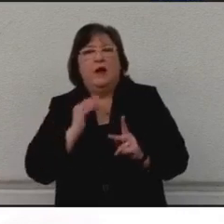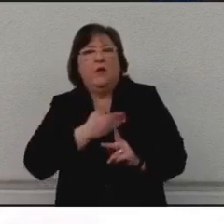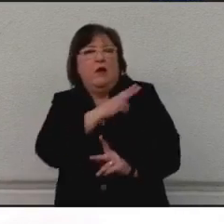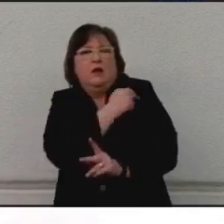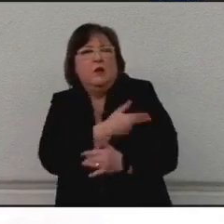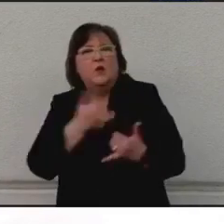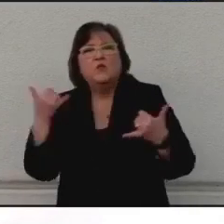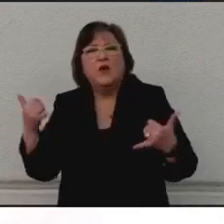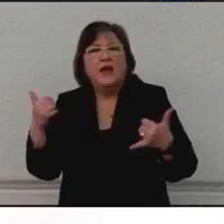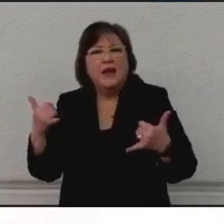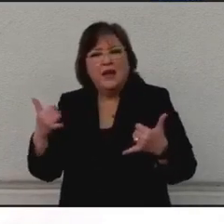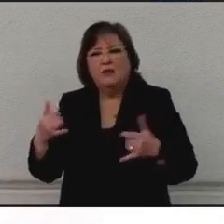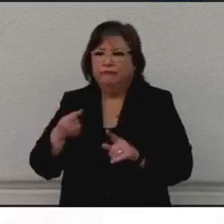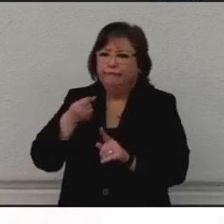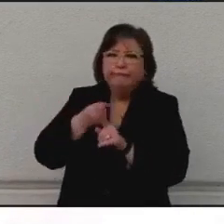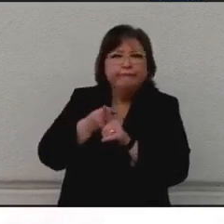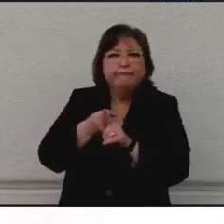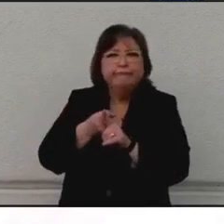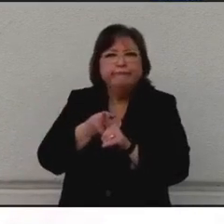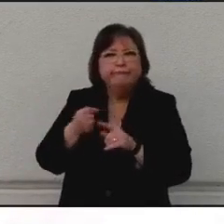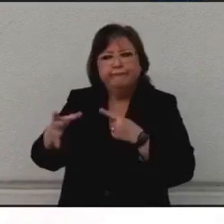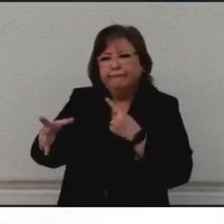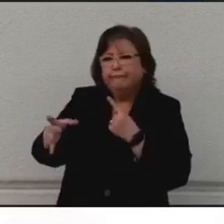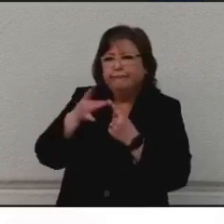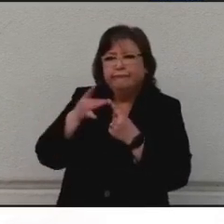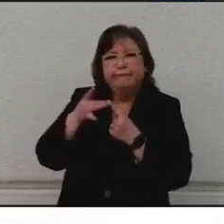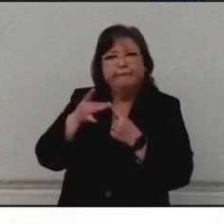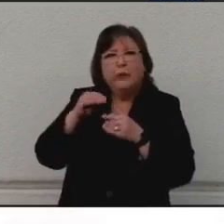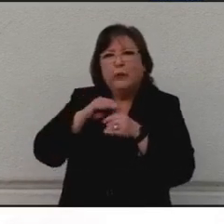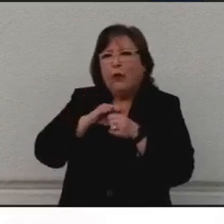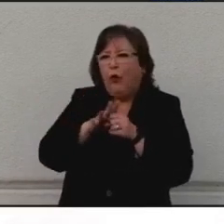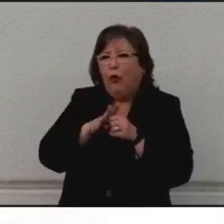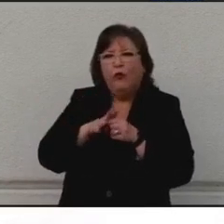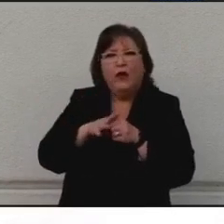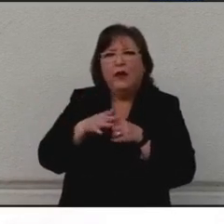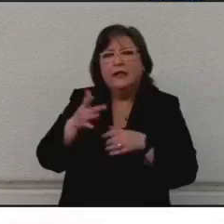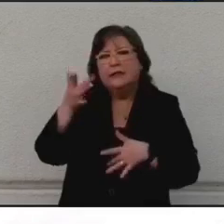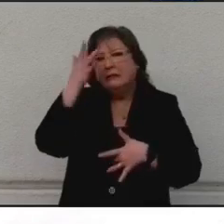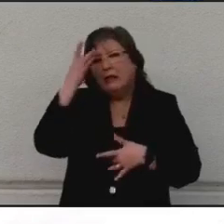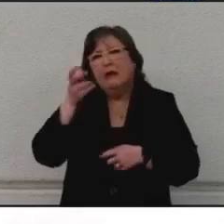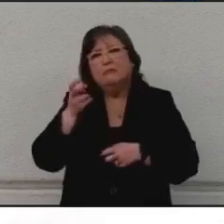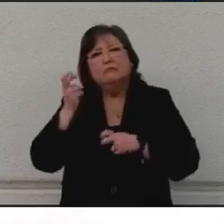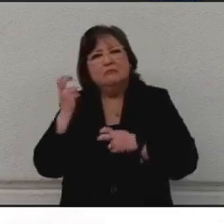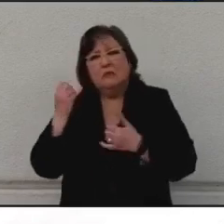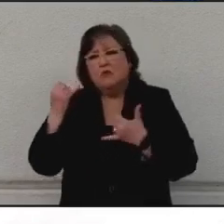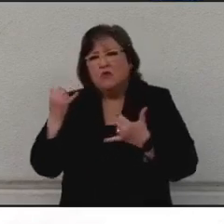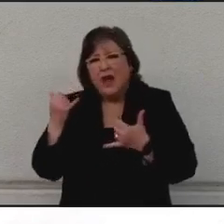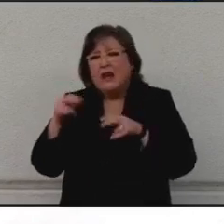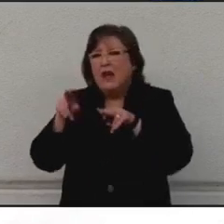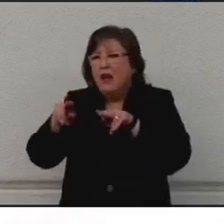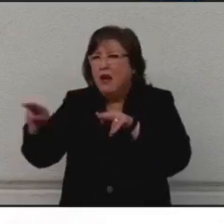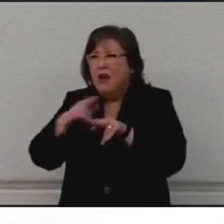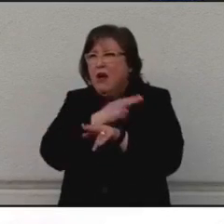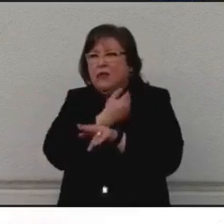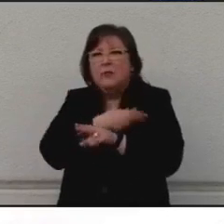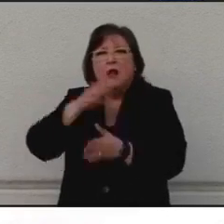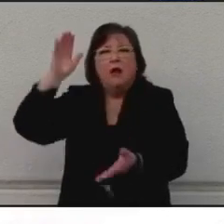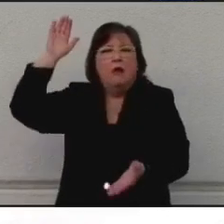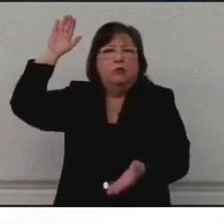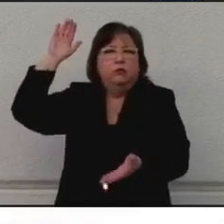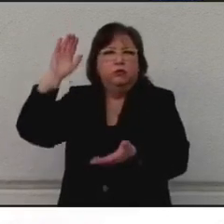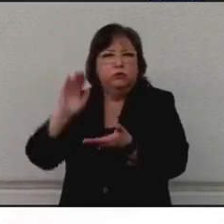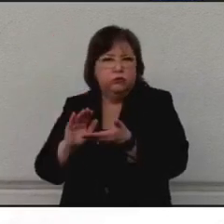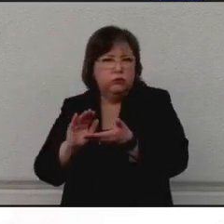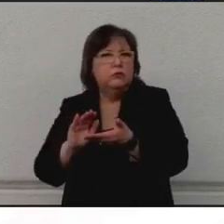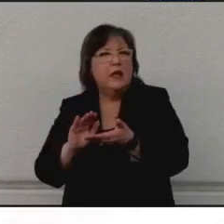today is less. So it's sort of a balance between we're doing much better, we're coming